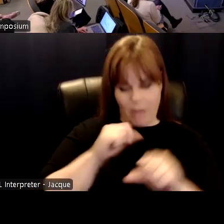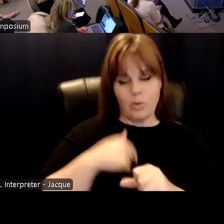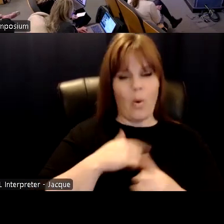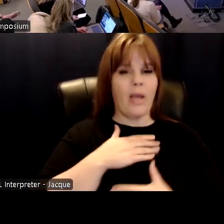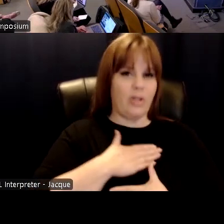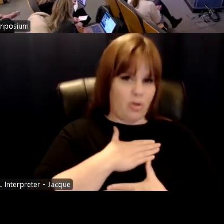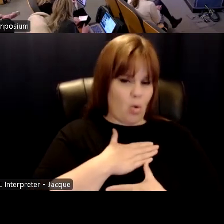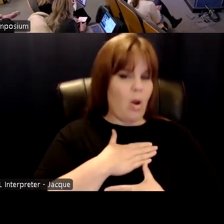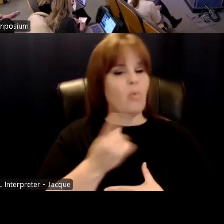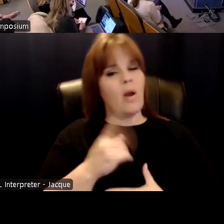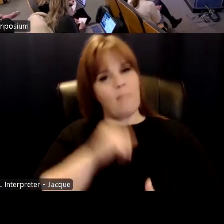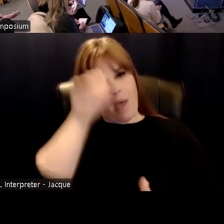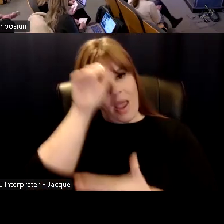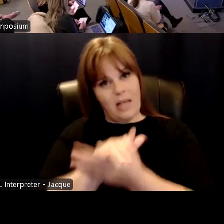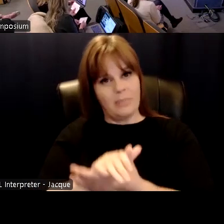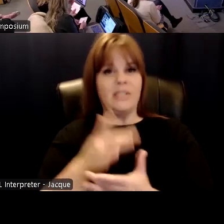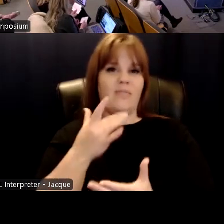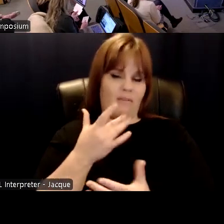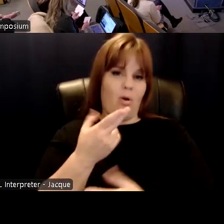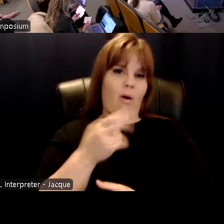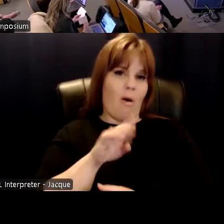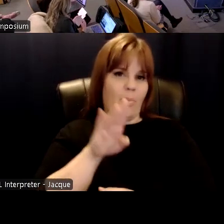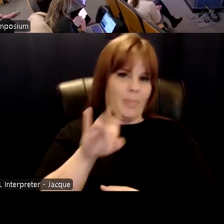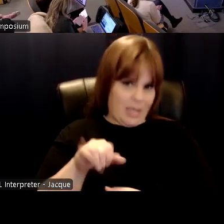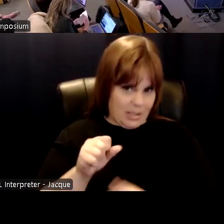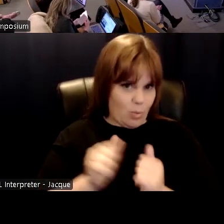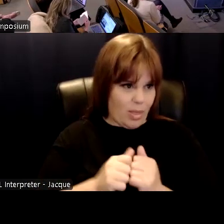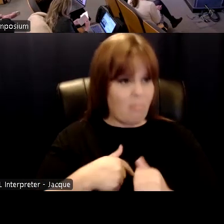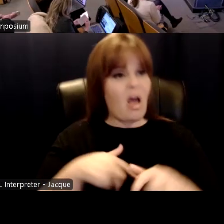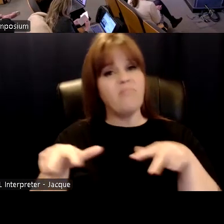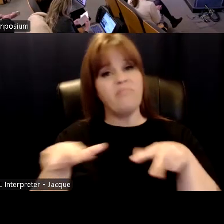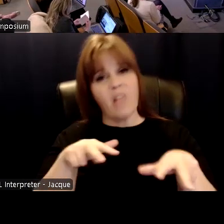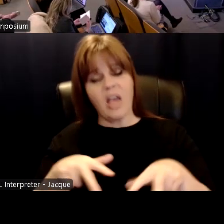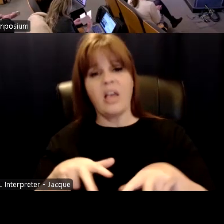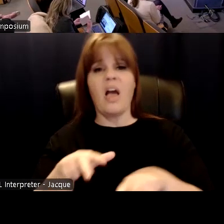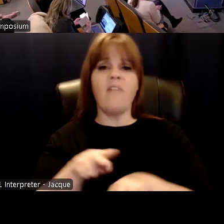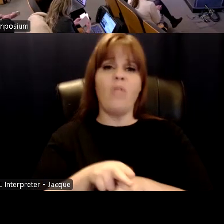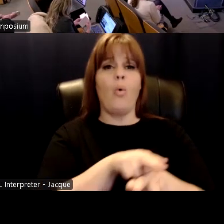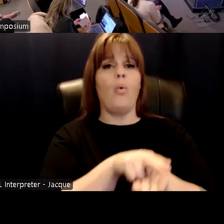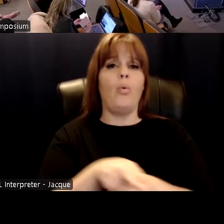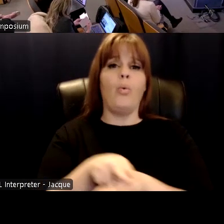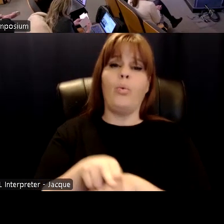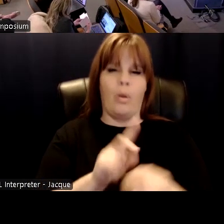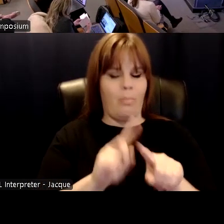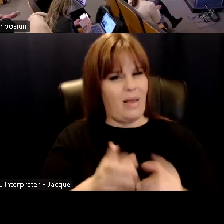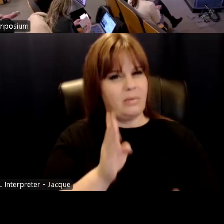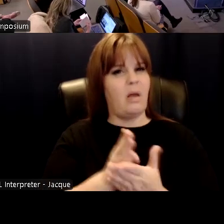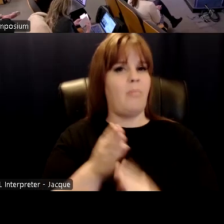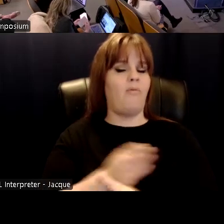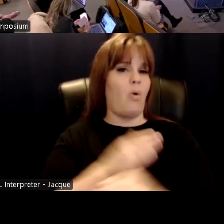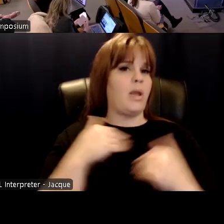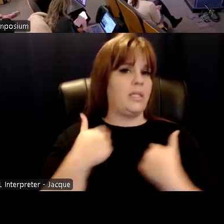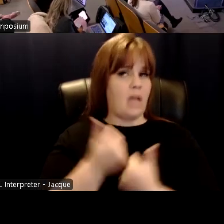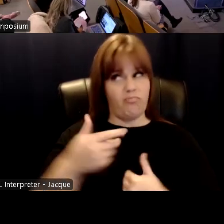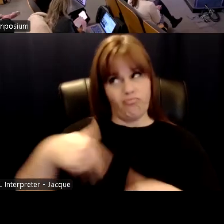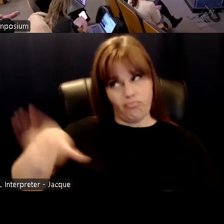Scott's favorite hobbies with him. I go on the hikes and the floats, but I stop before I get tired, and I let the others go on,